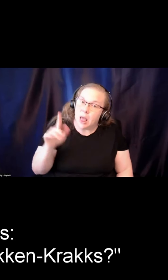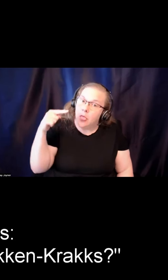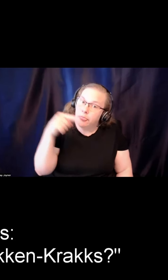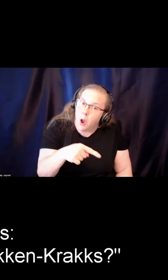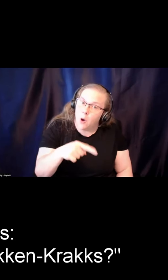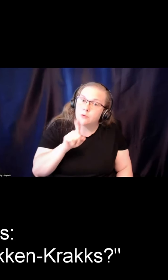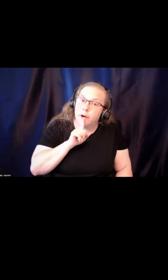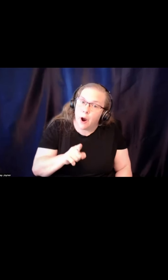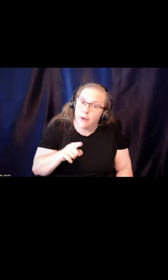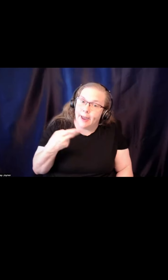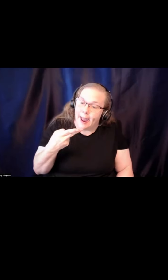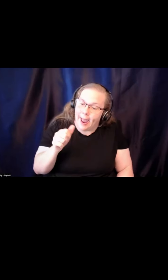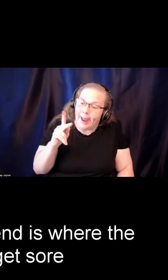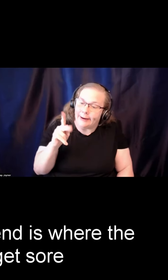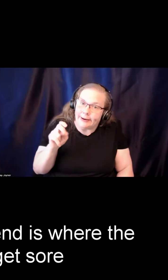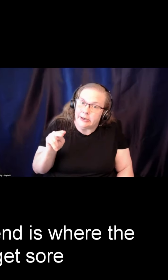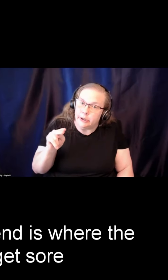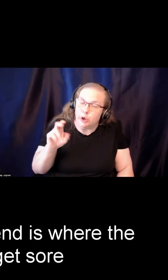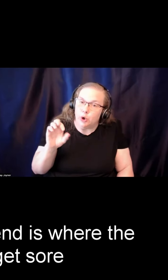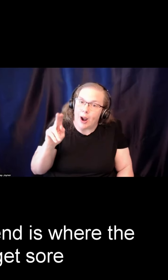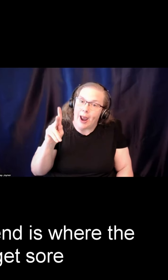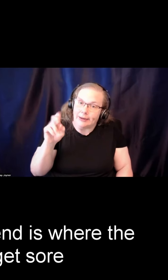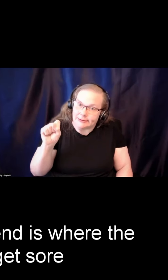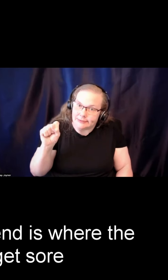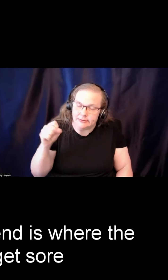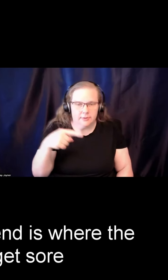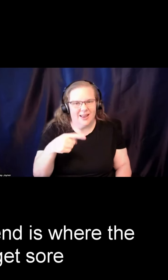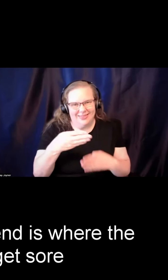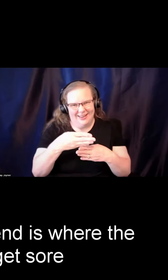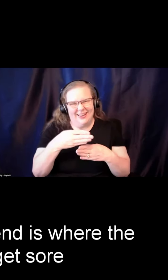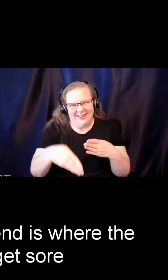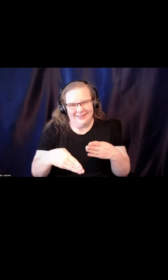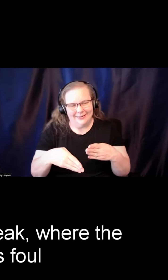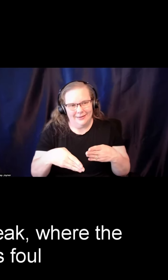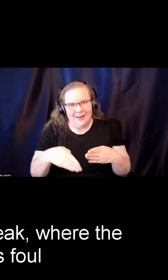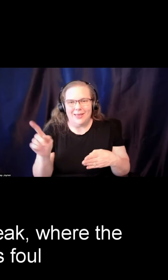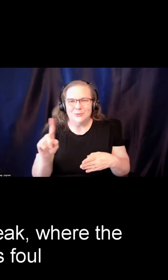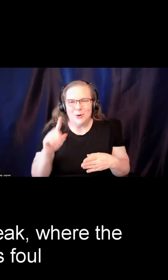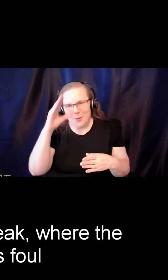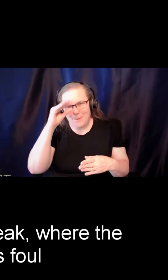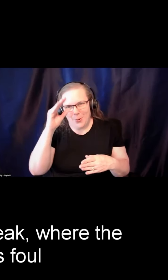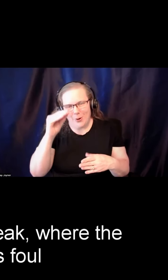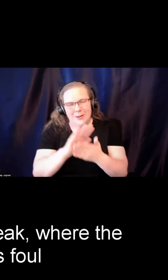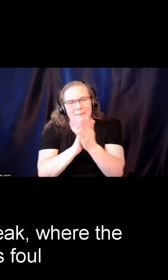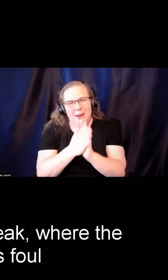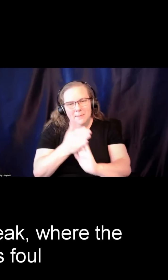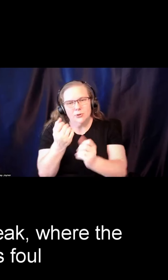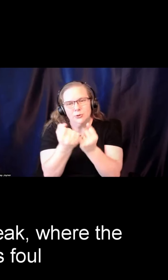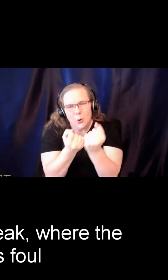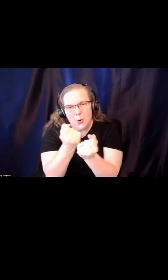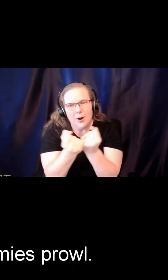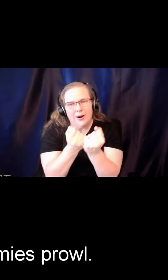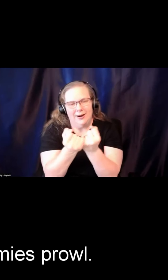are the hackin' cracks." Here, near the very end, is where the boy's arms get sore and his sneakers leak, where the weather